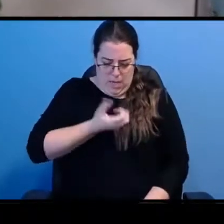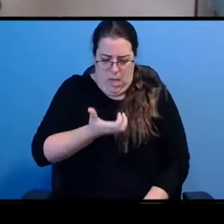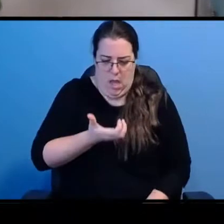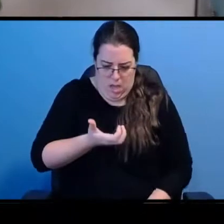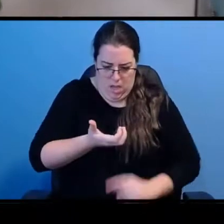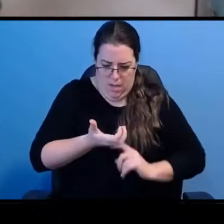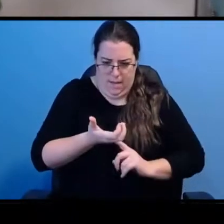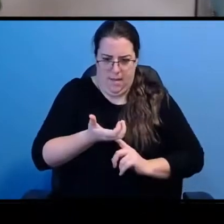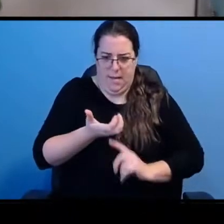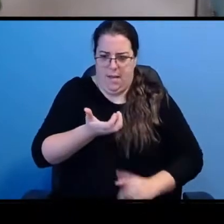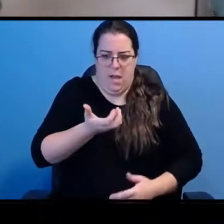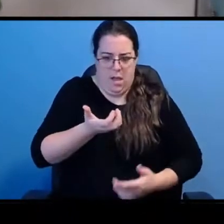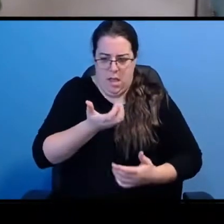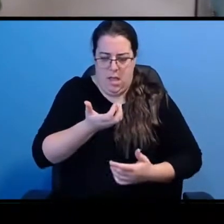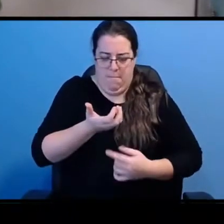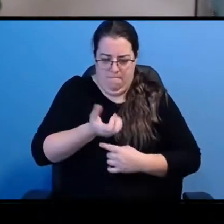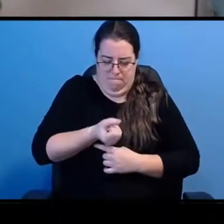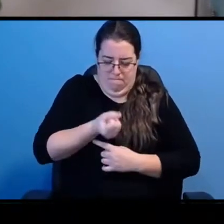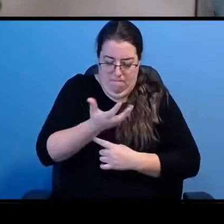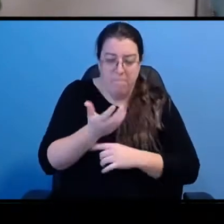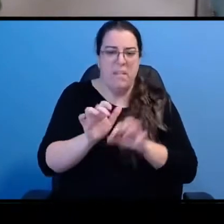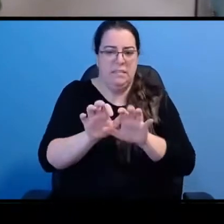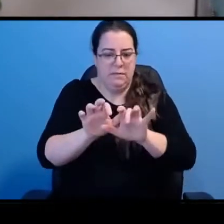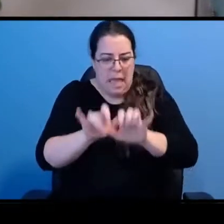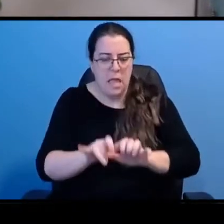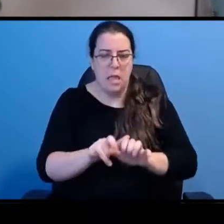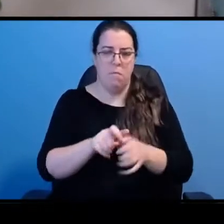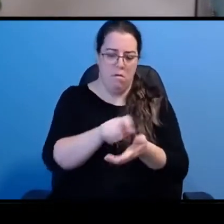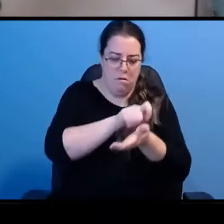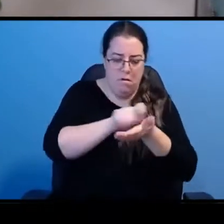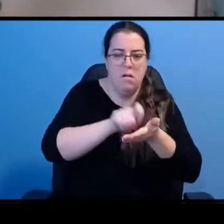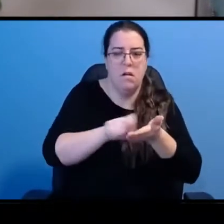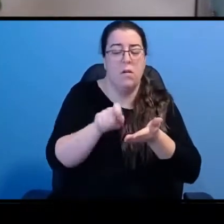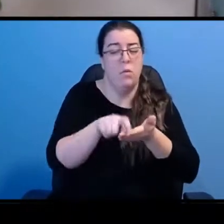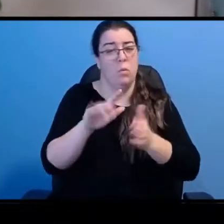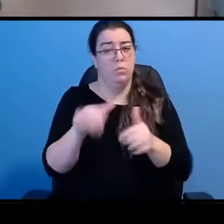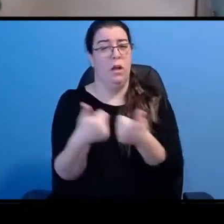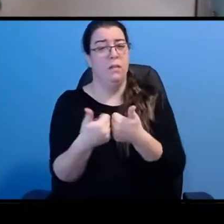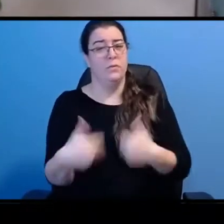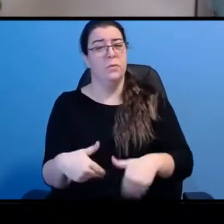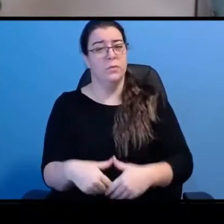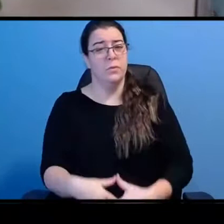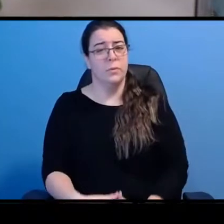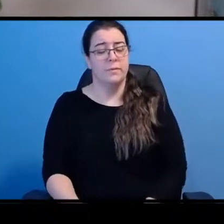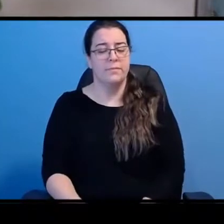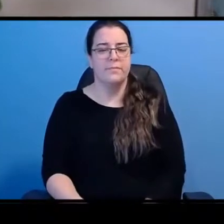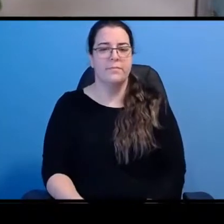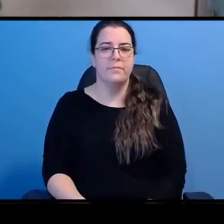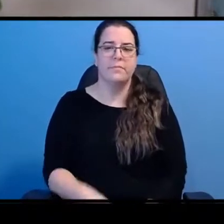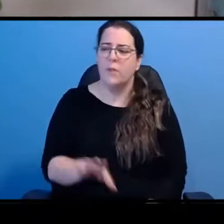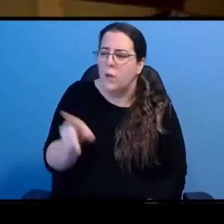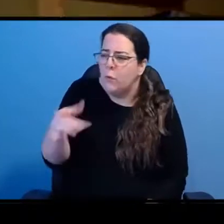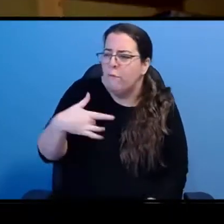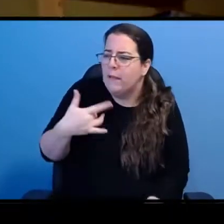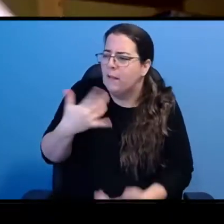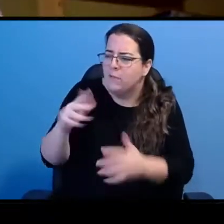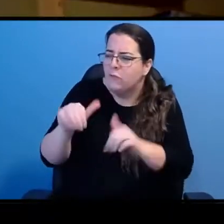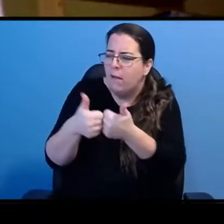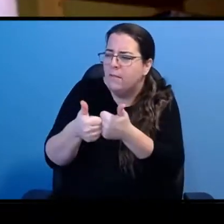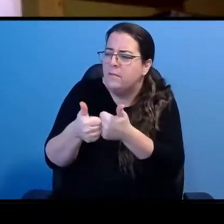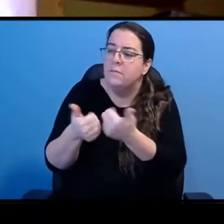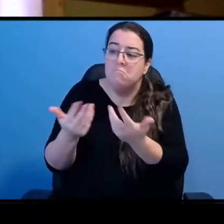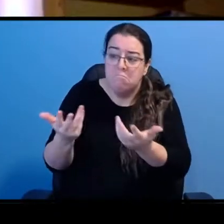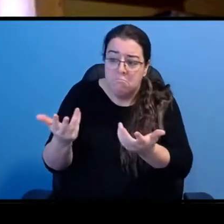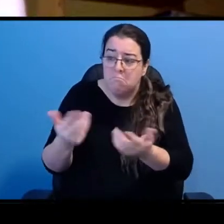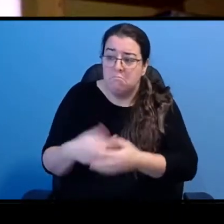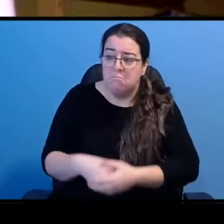paper. That can be really challenging, I think, too. What are some of the things you find challenging about grant writing, Heidi? Well, I think, a